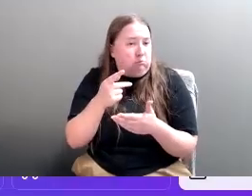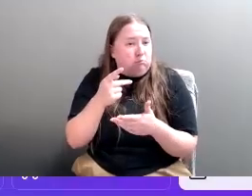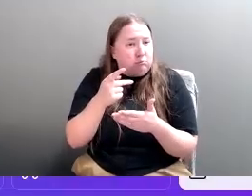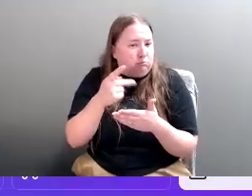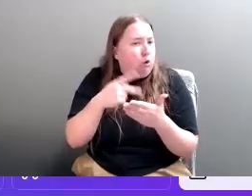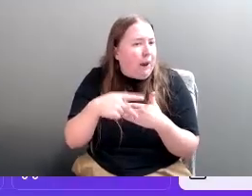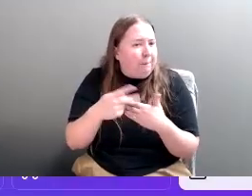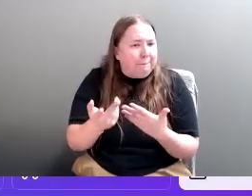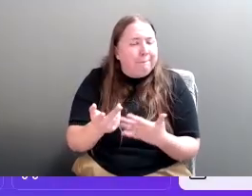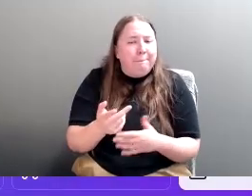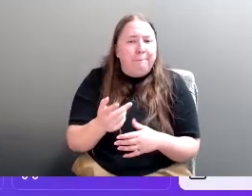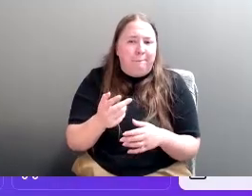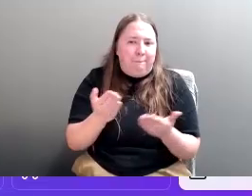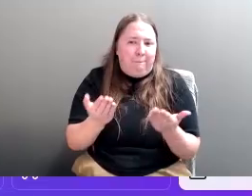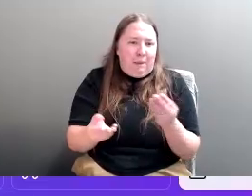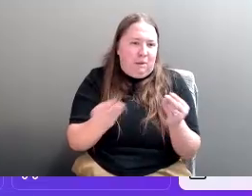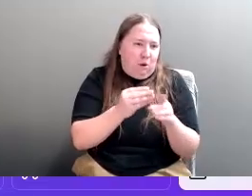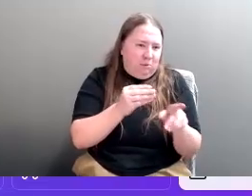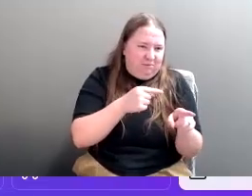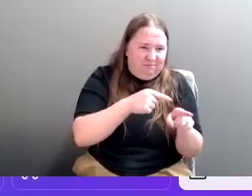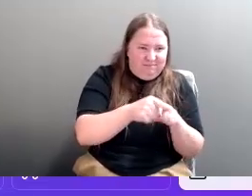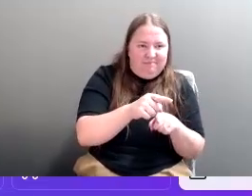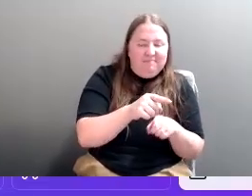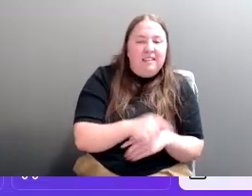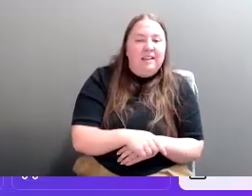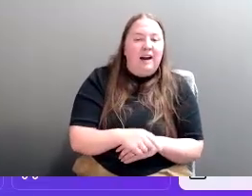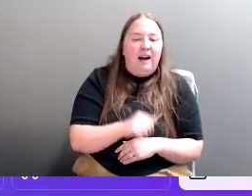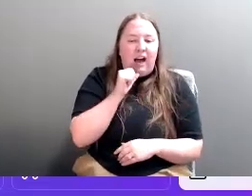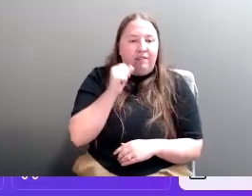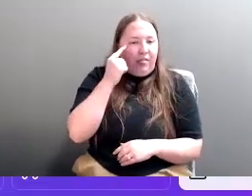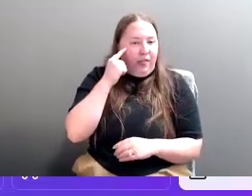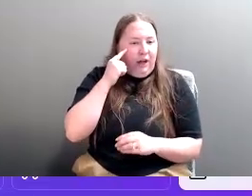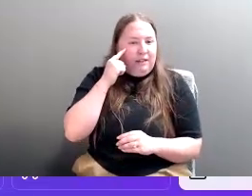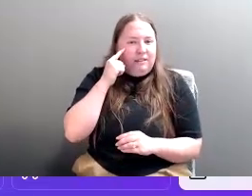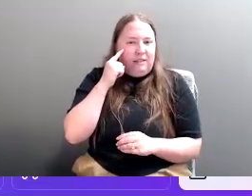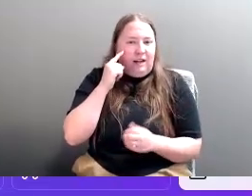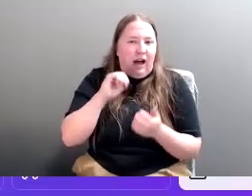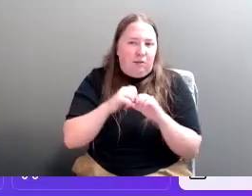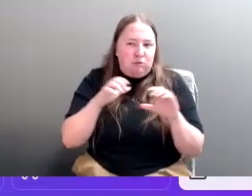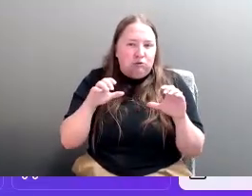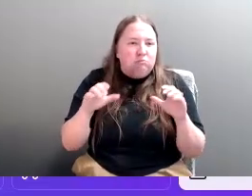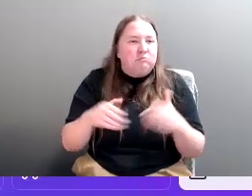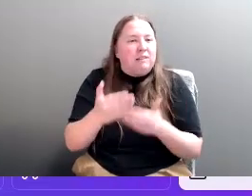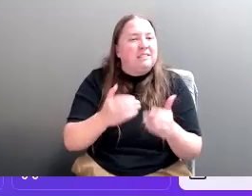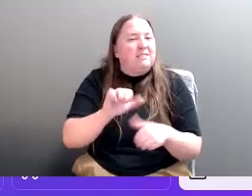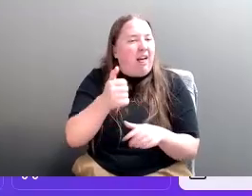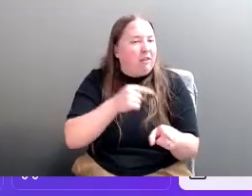different discipline. But I haven't thought about ways that we could do an iterative process in other disciplines because,